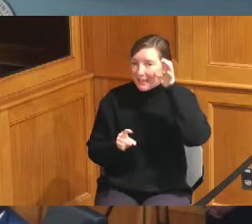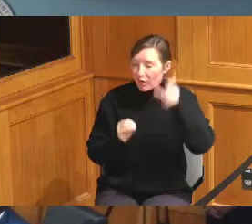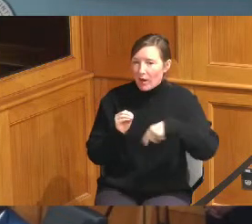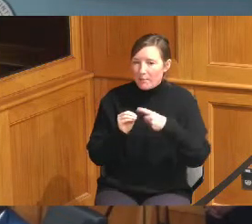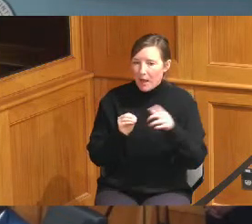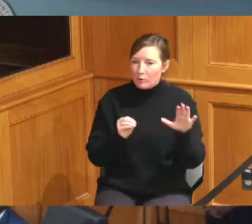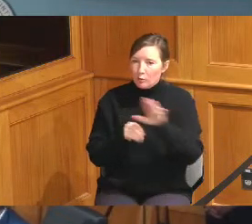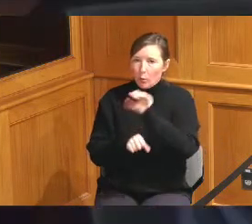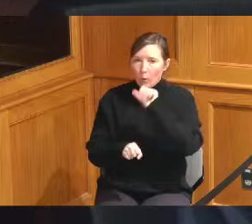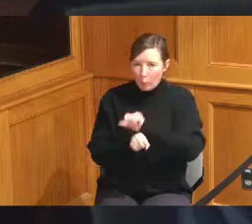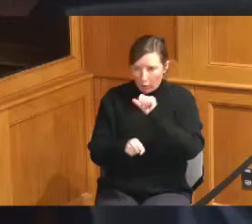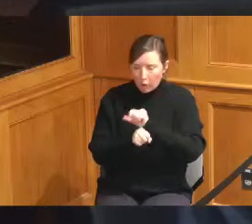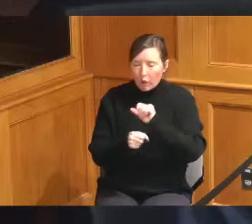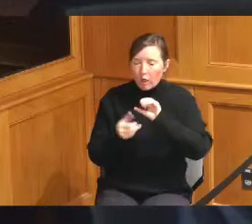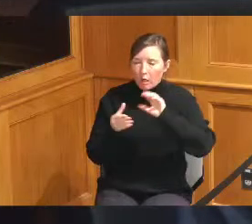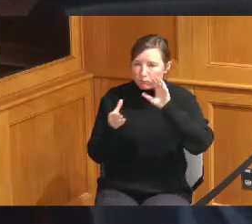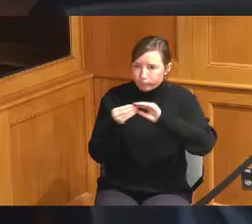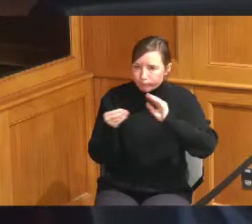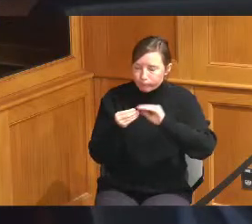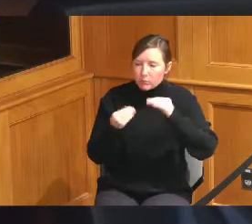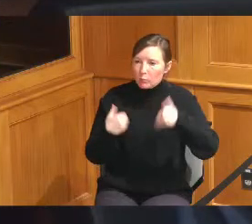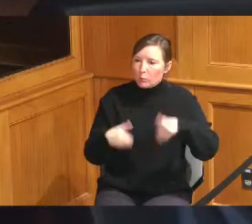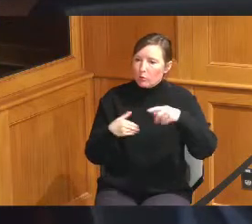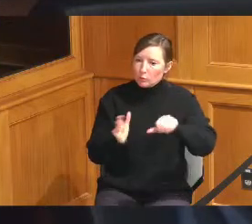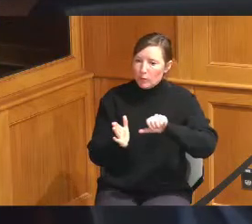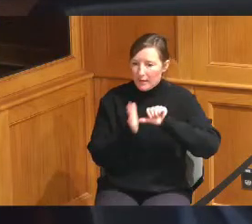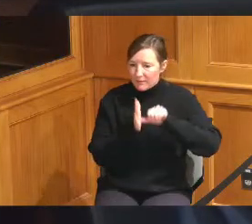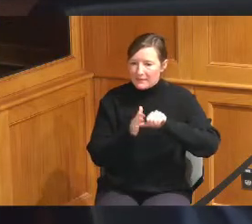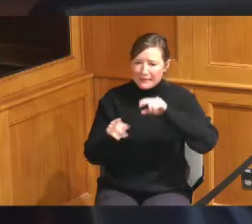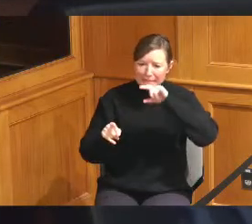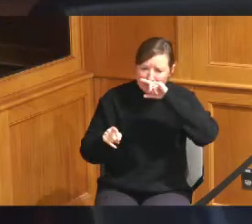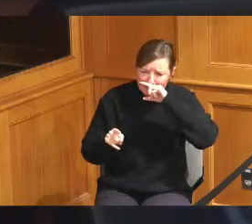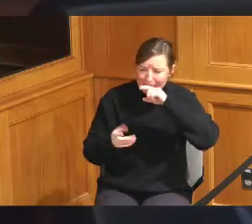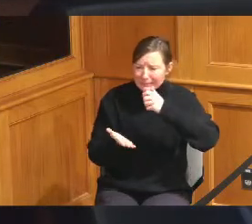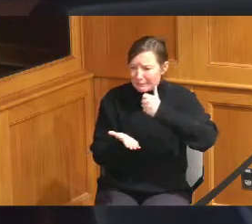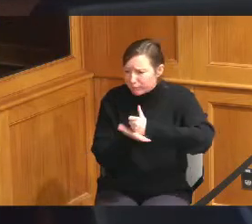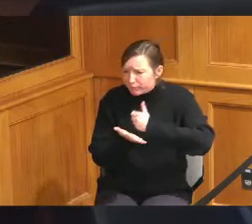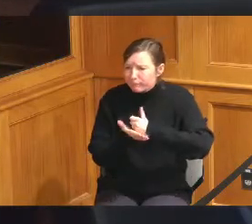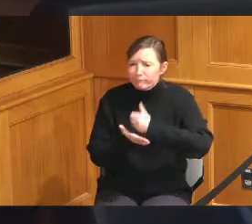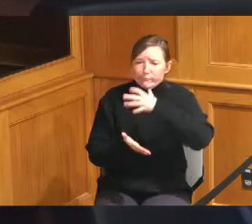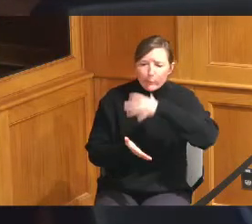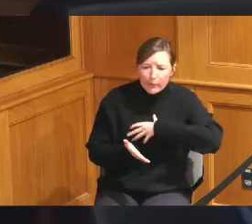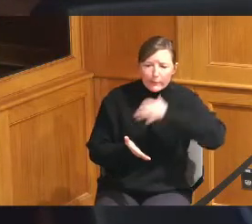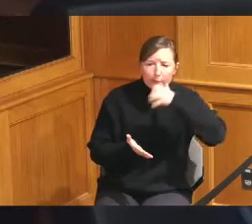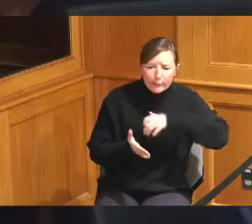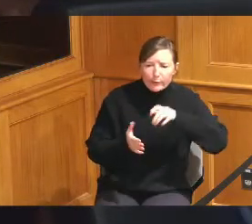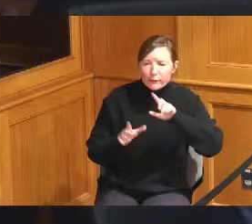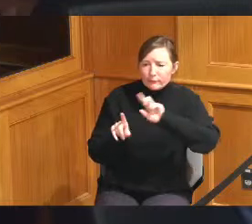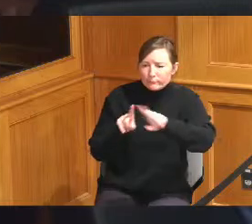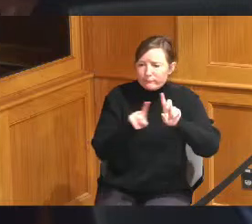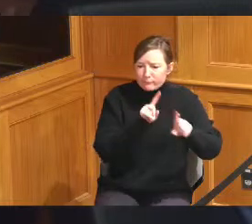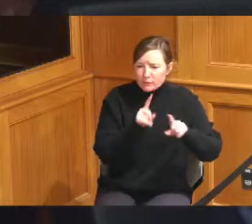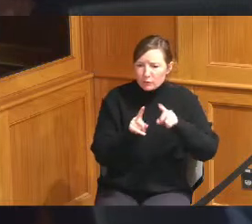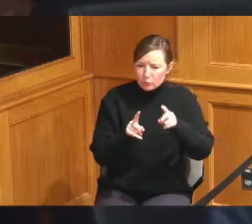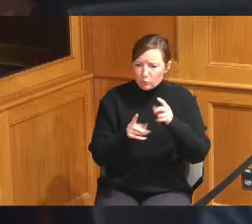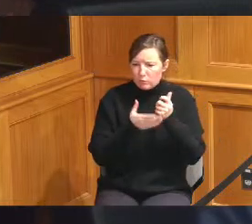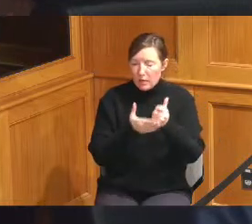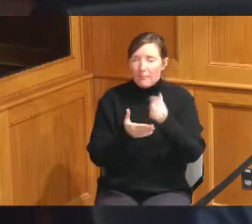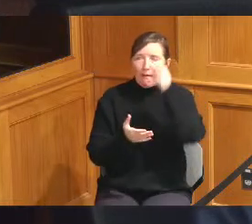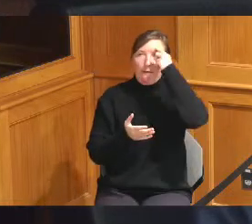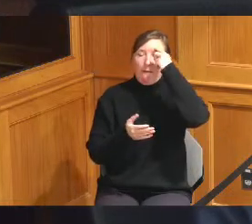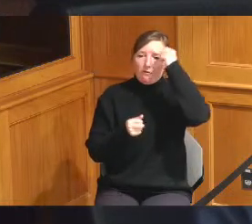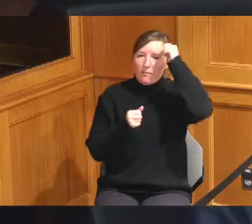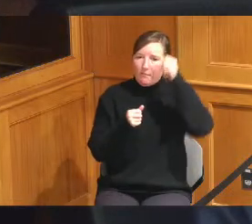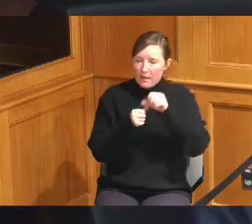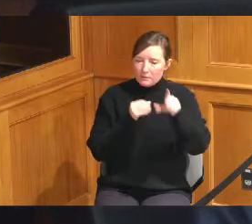about the work that you're doing and the emphasis you're putting on kids and putting on women and girls, and some of the things it reminds me of the